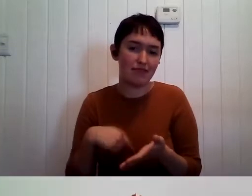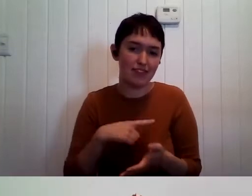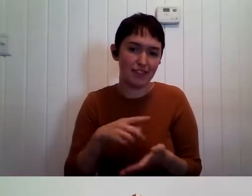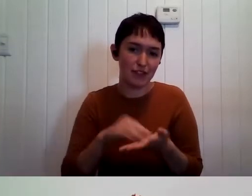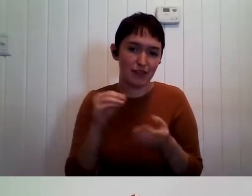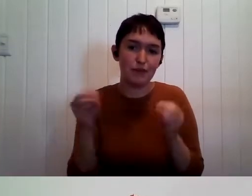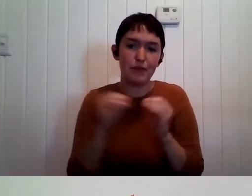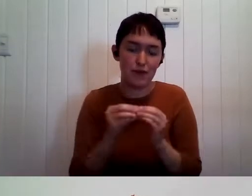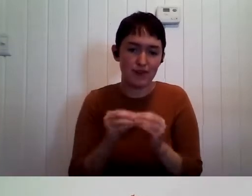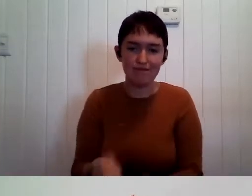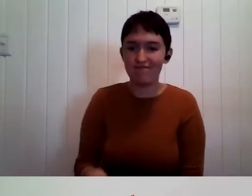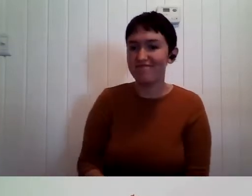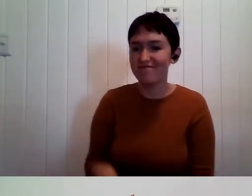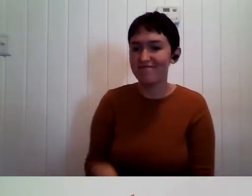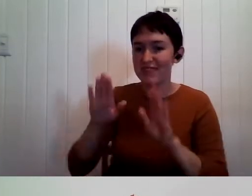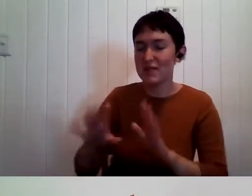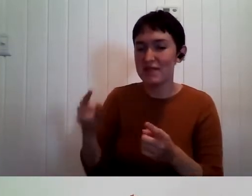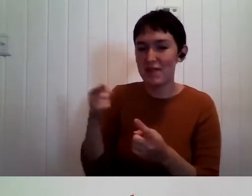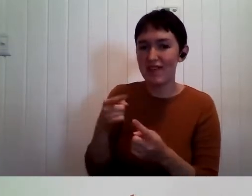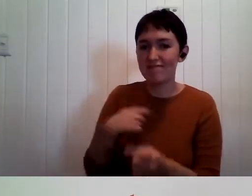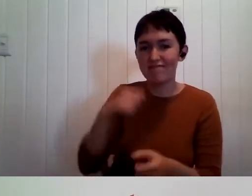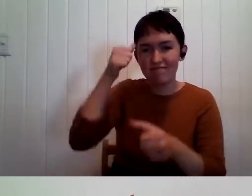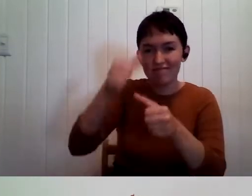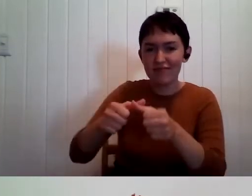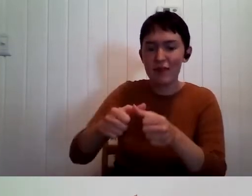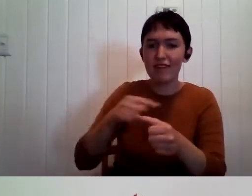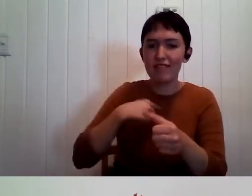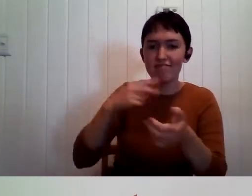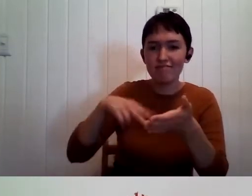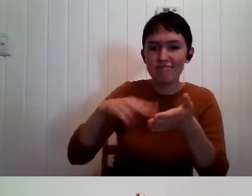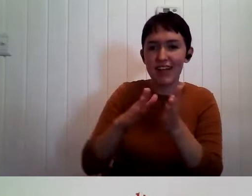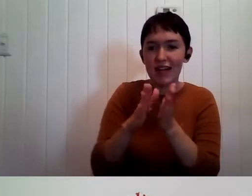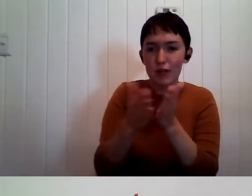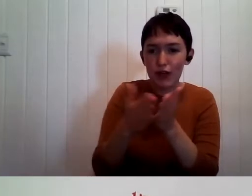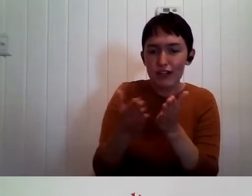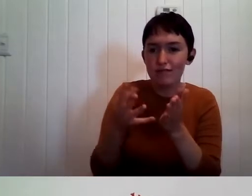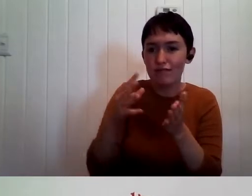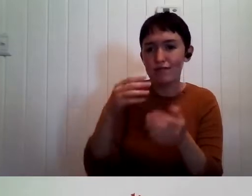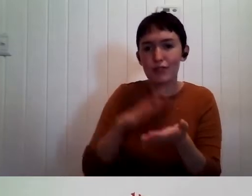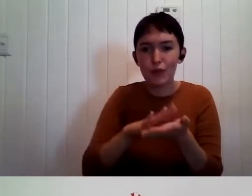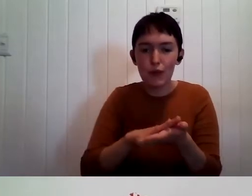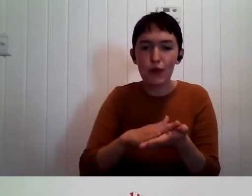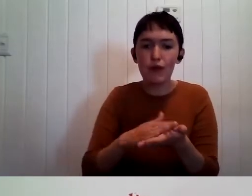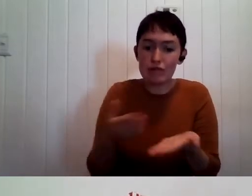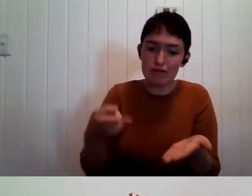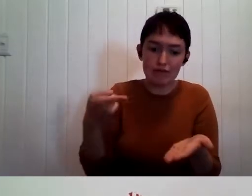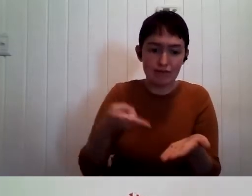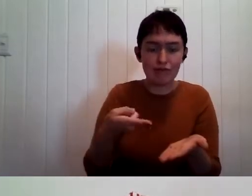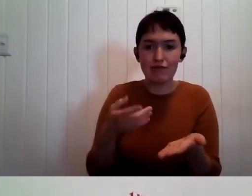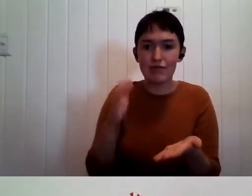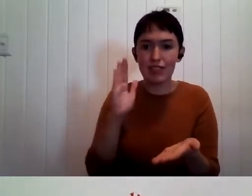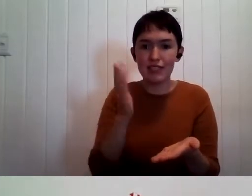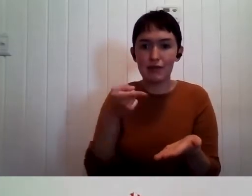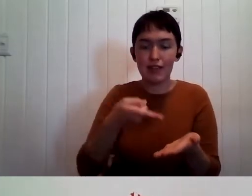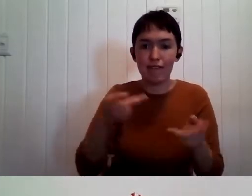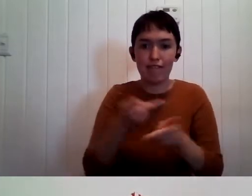being in middle school and reading the textbooks, and I was like, well, I think they got it. Like, what else is there to know? And the deeper you go,